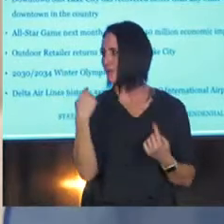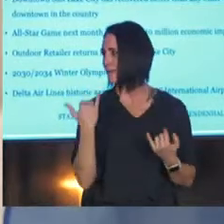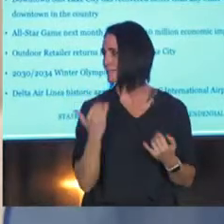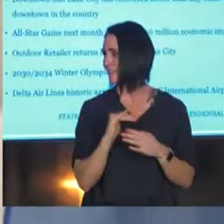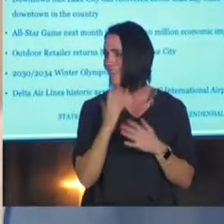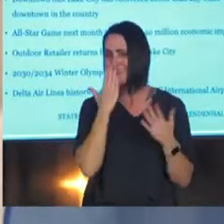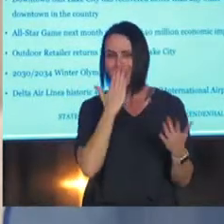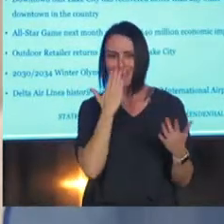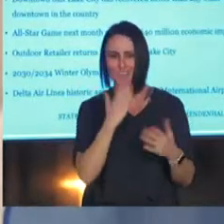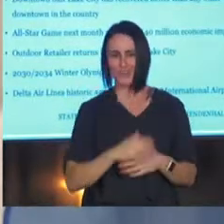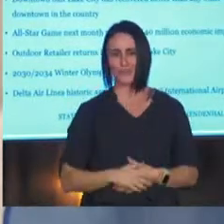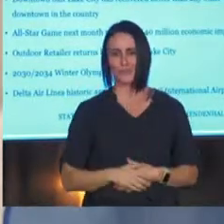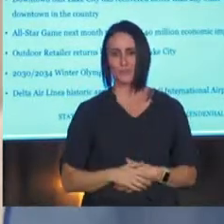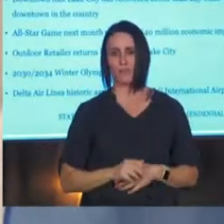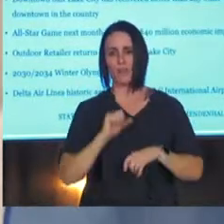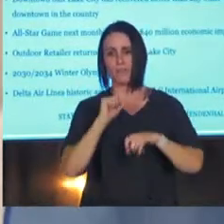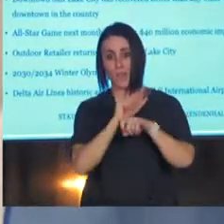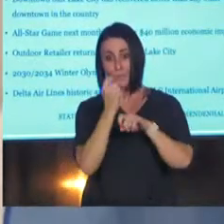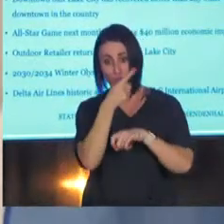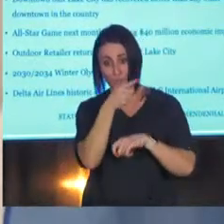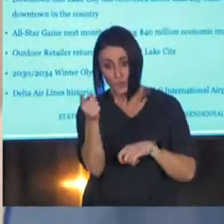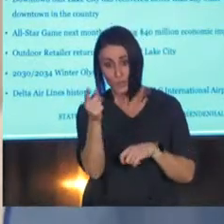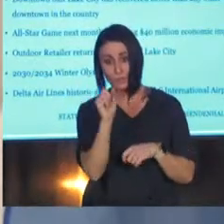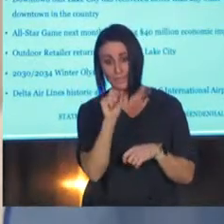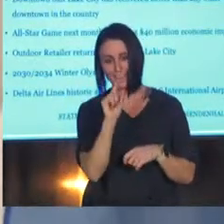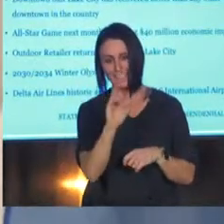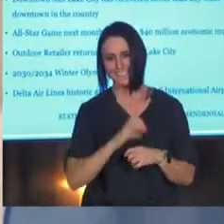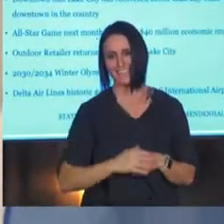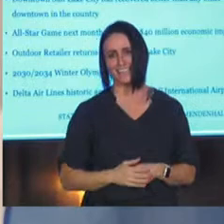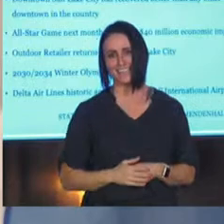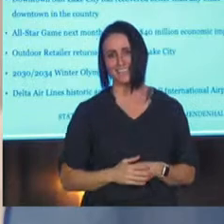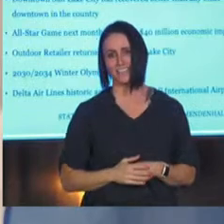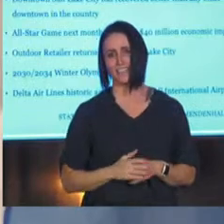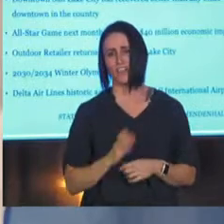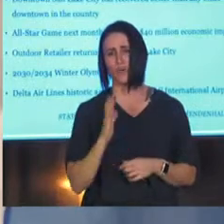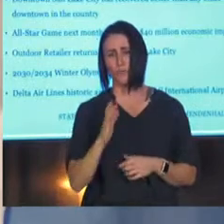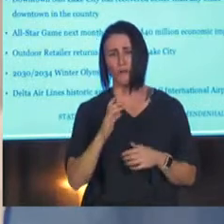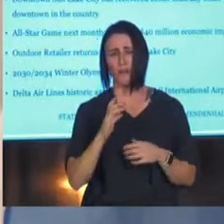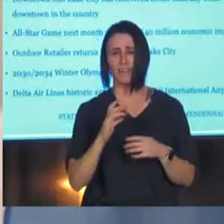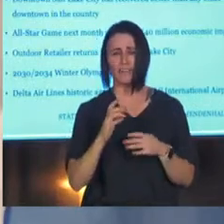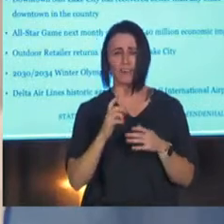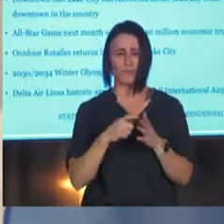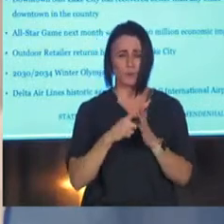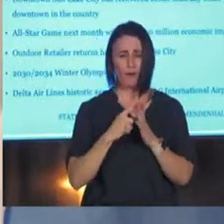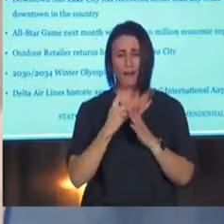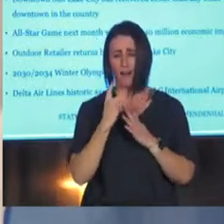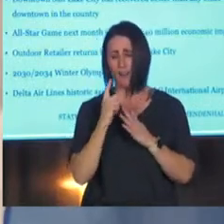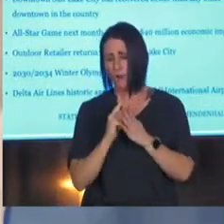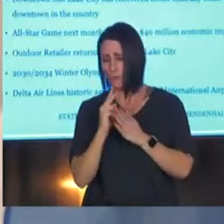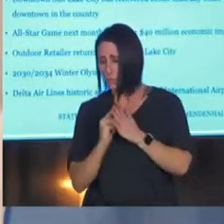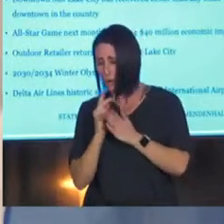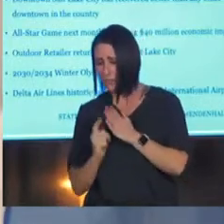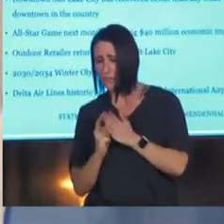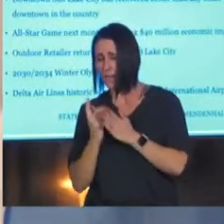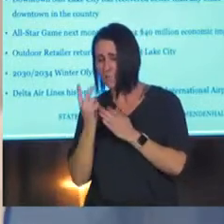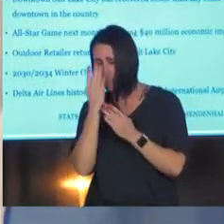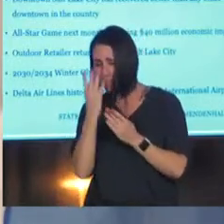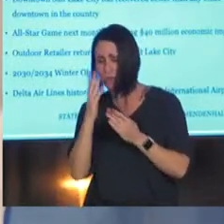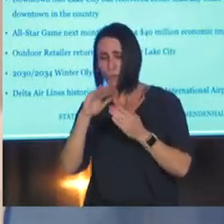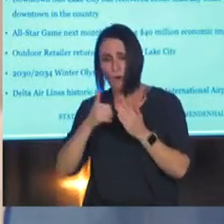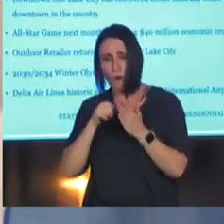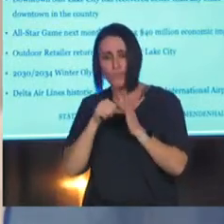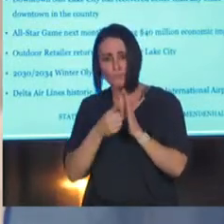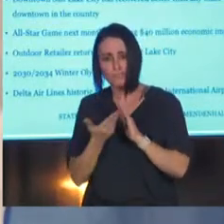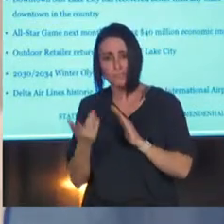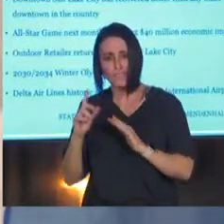Thank you. And they work for you, Salt Lake City. It would take me hours to provide you an update on the impressive things that